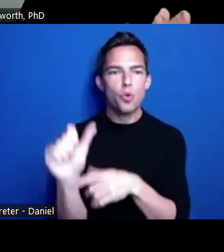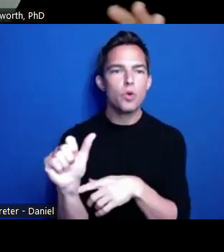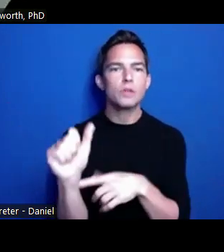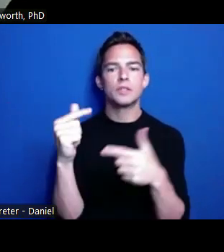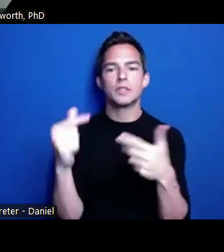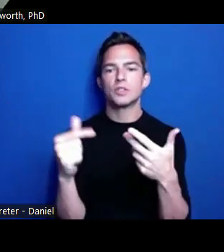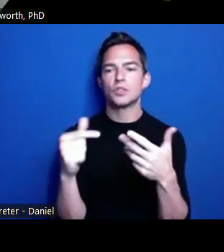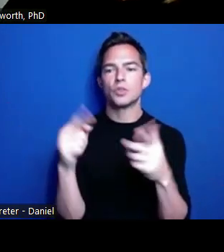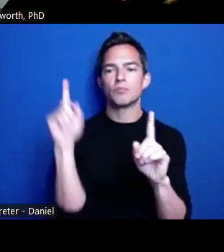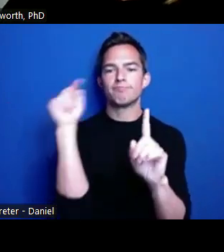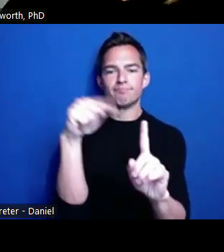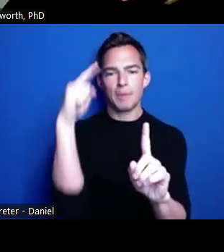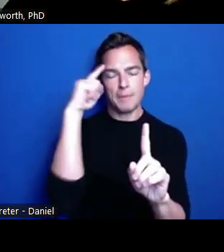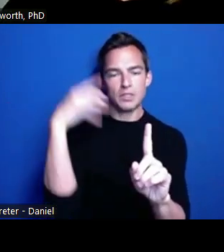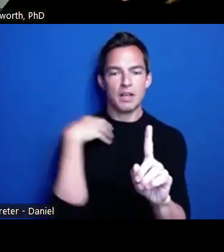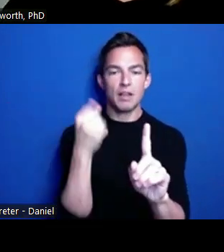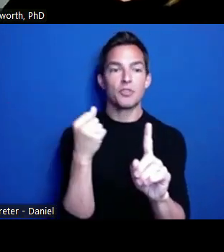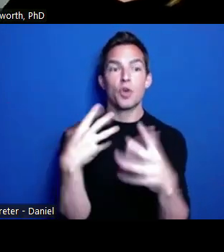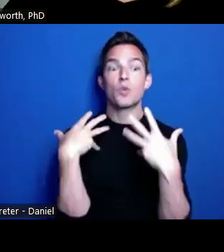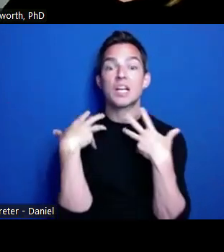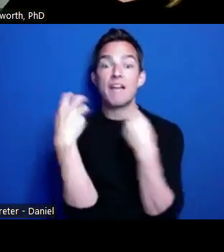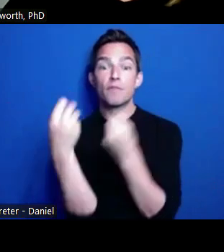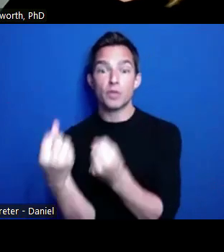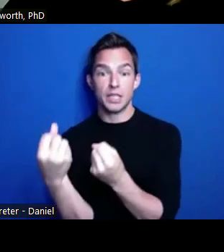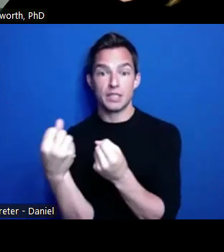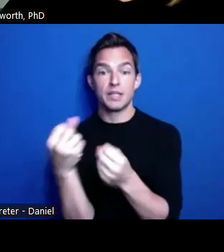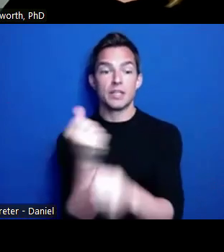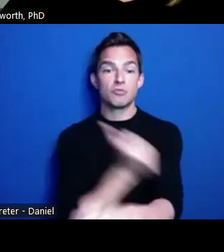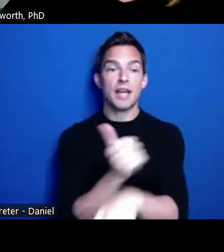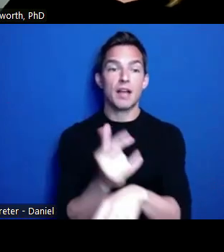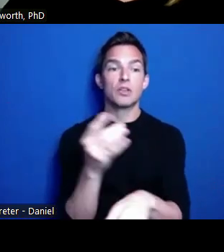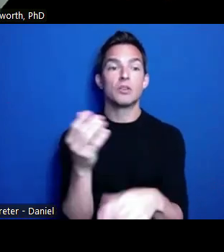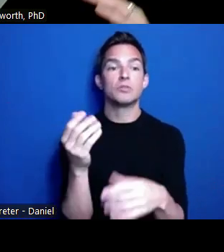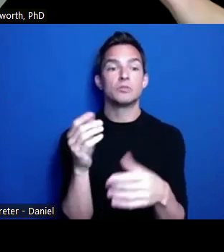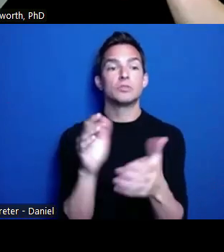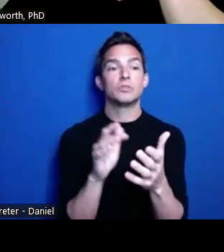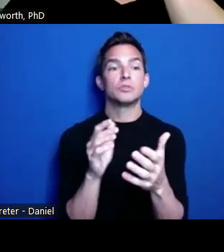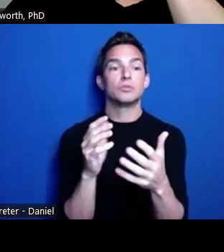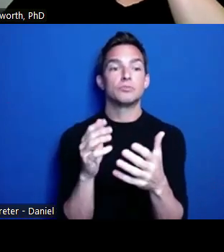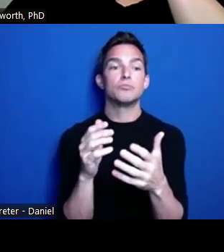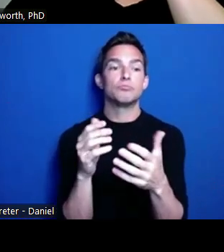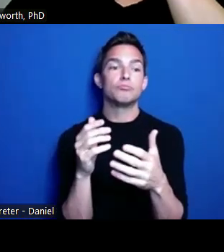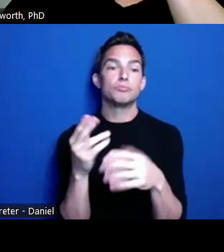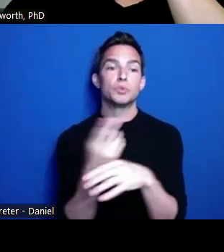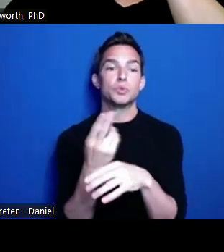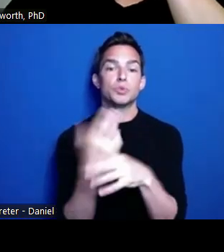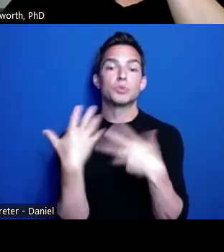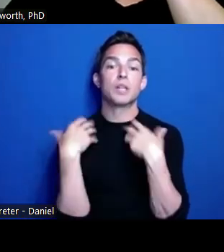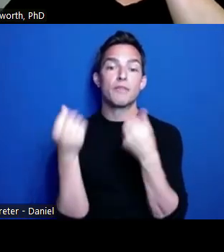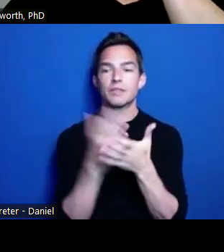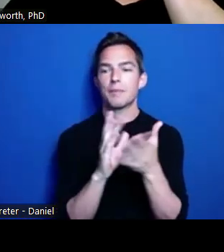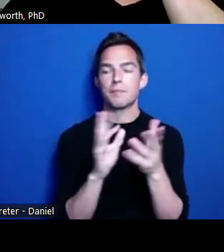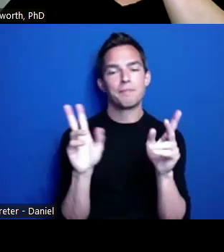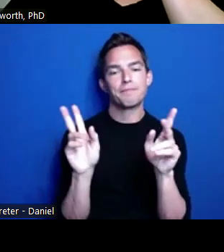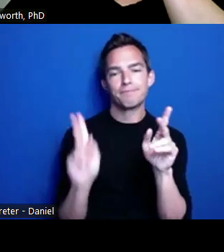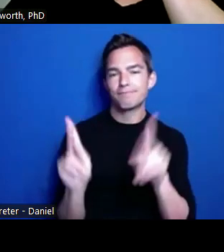calling out mental health recovery and substance use recovery. And so, but there's still some people who just don't resonate. They